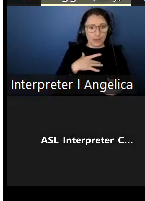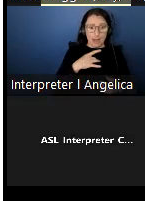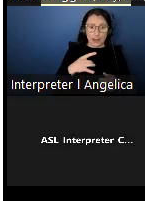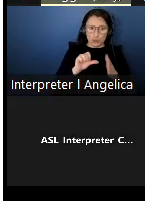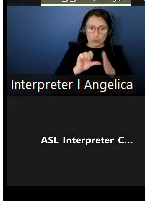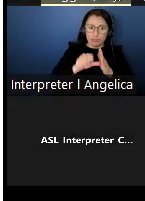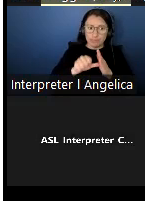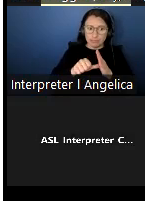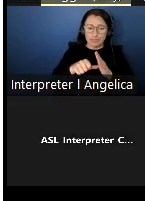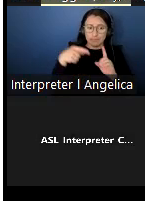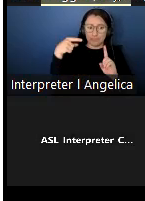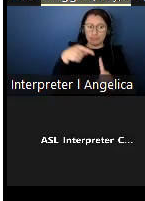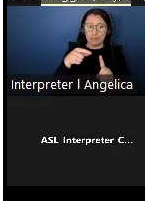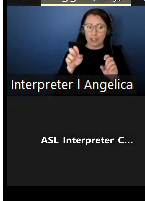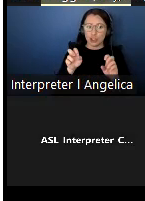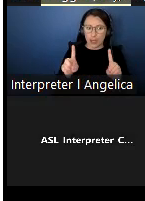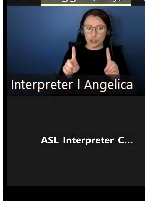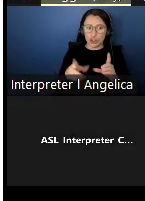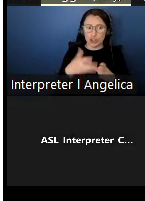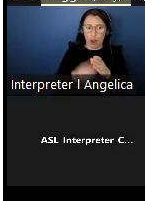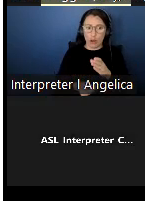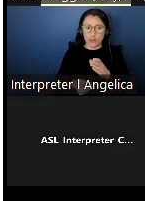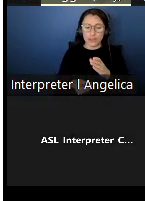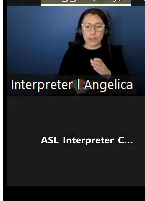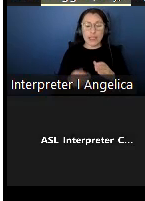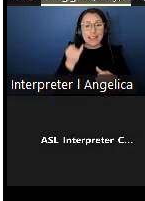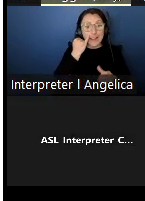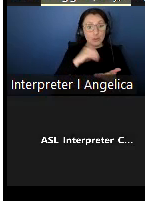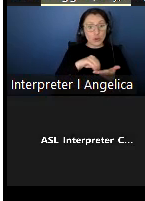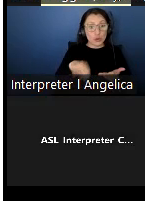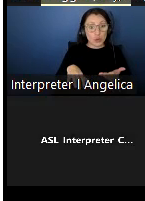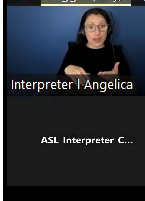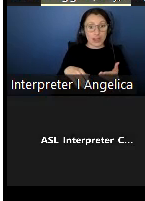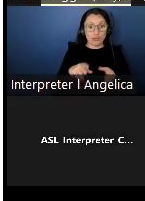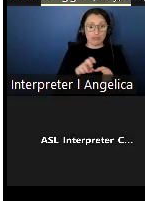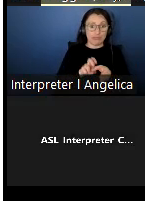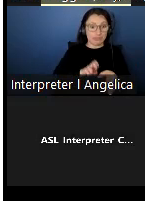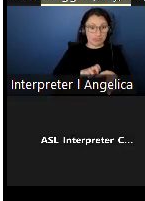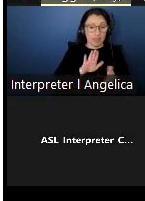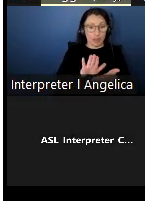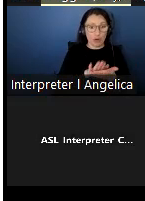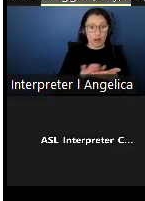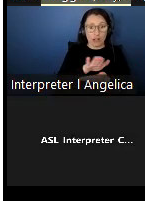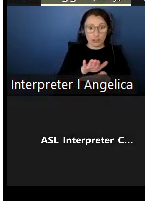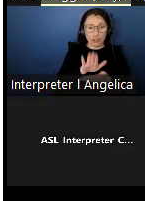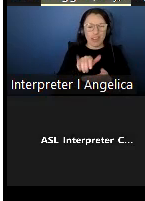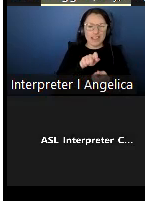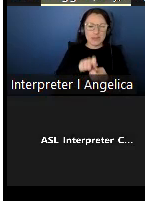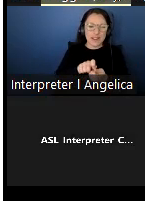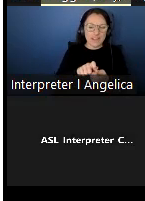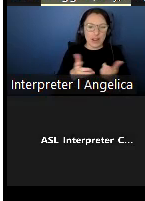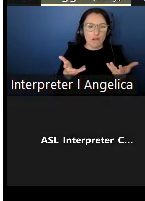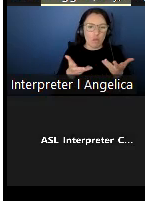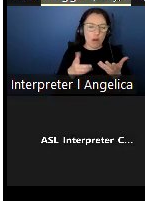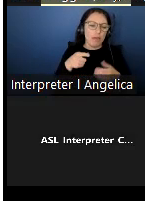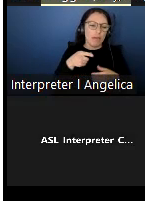the education loss is that if a student drops out of college, this is kind of specific to something that they would take out